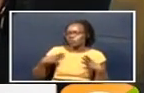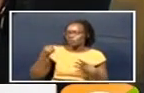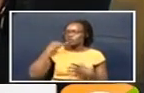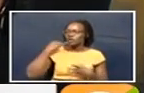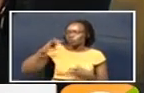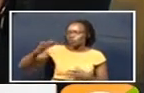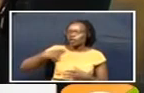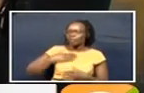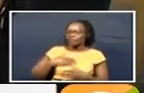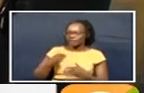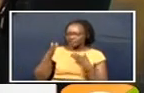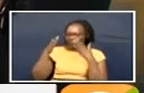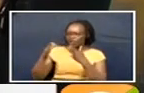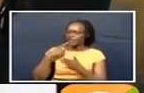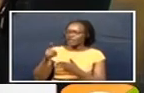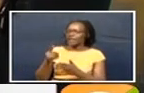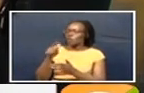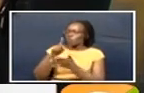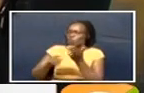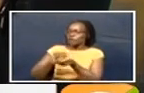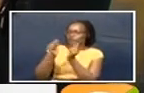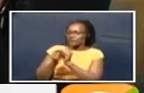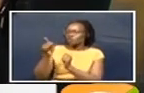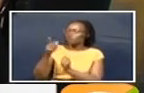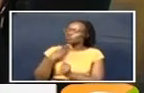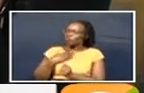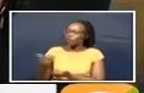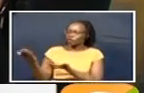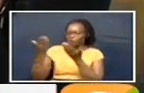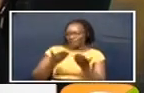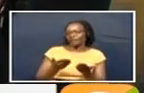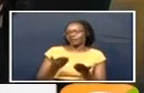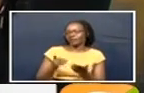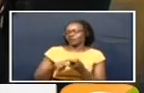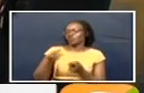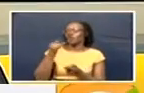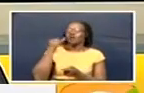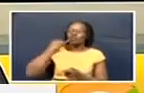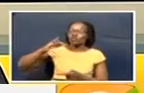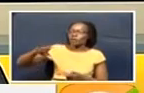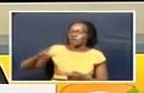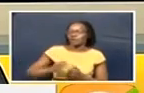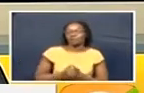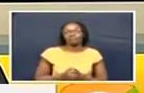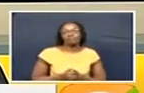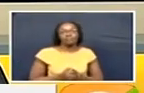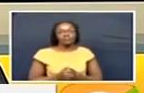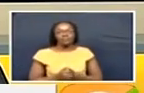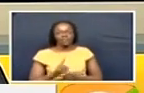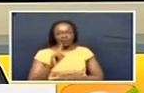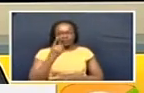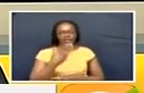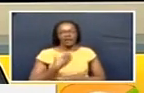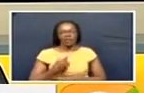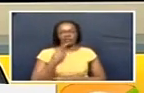and tell them what change the Iron Lady, because that's what they're calling you here, is bringing to Nakuru County. Okay, I want to first of all say